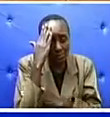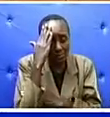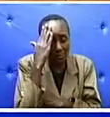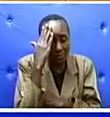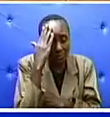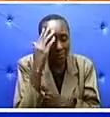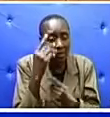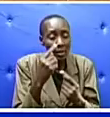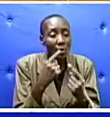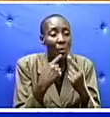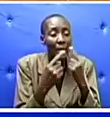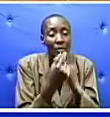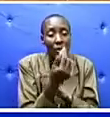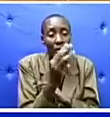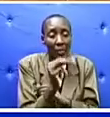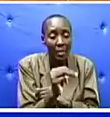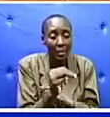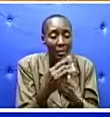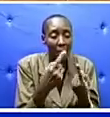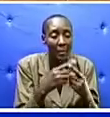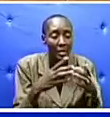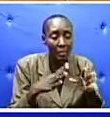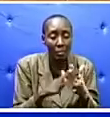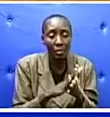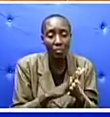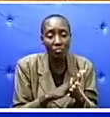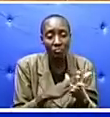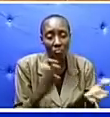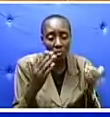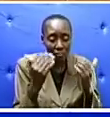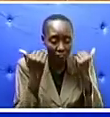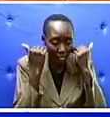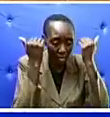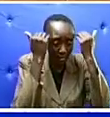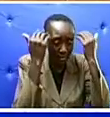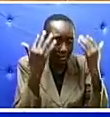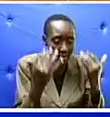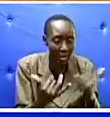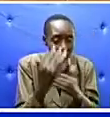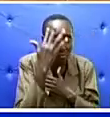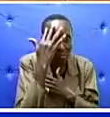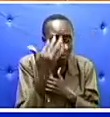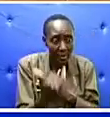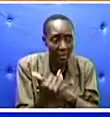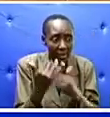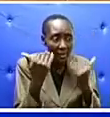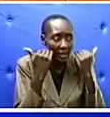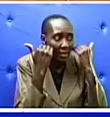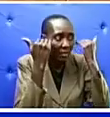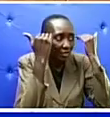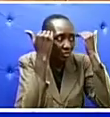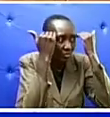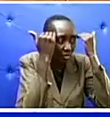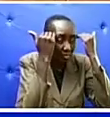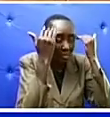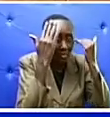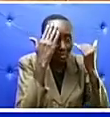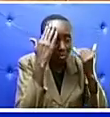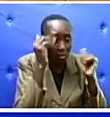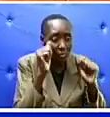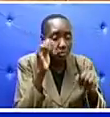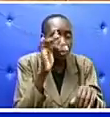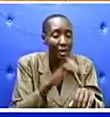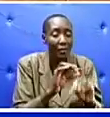them, most people are depressed right now. Because you see, you're not only depressed because you know it can affect you.